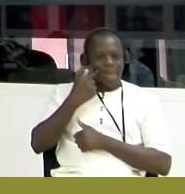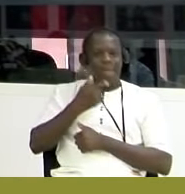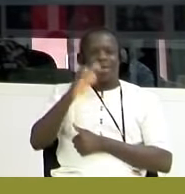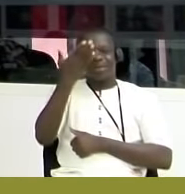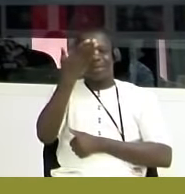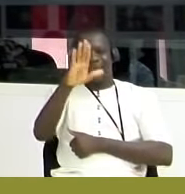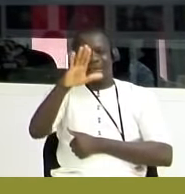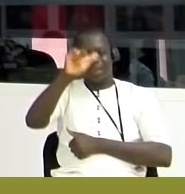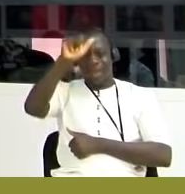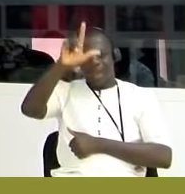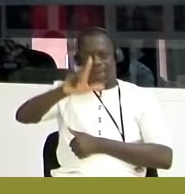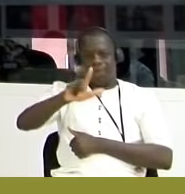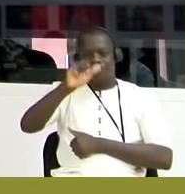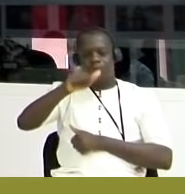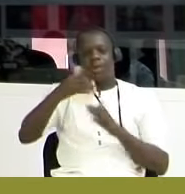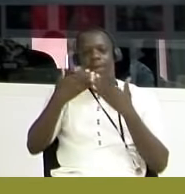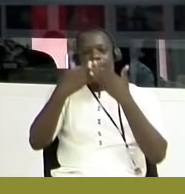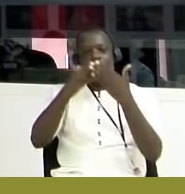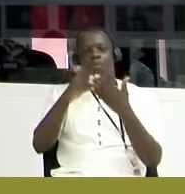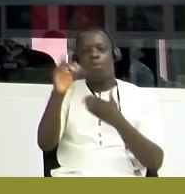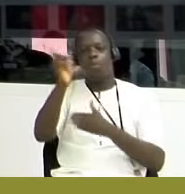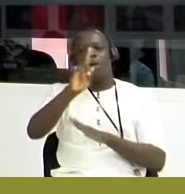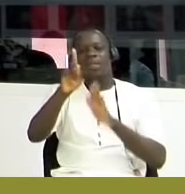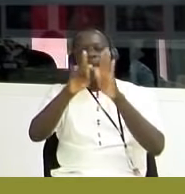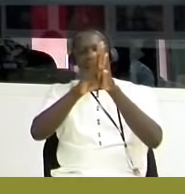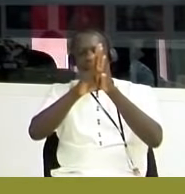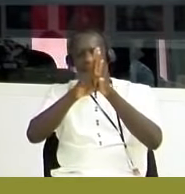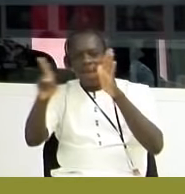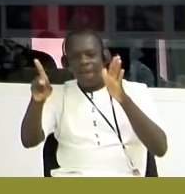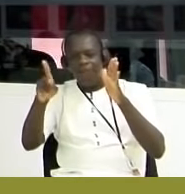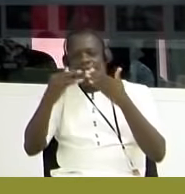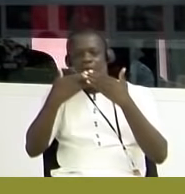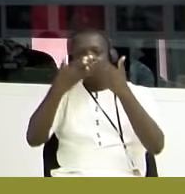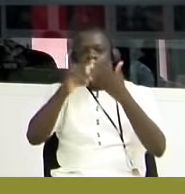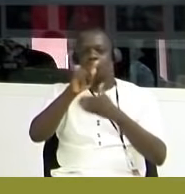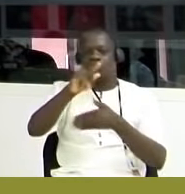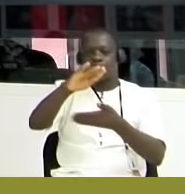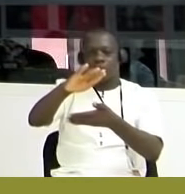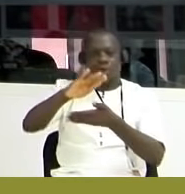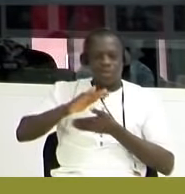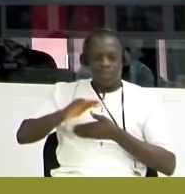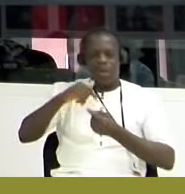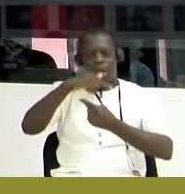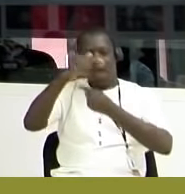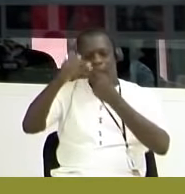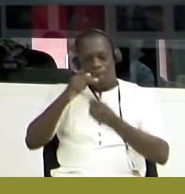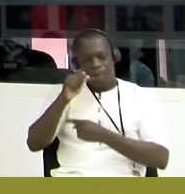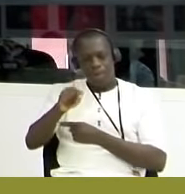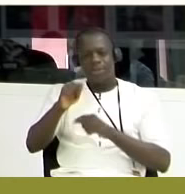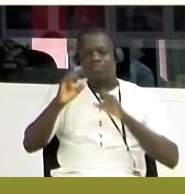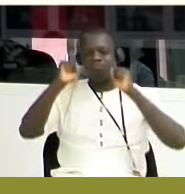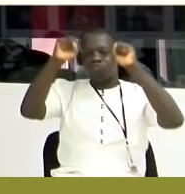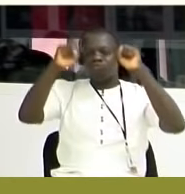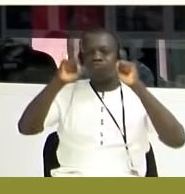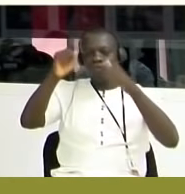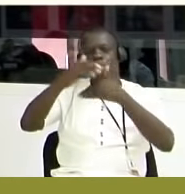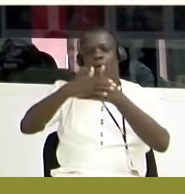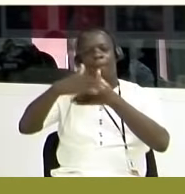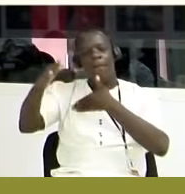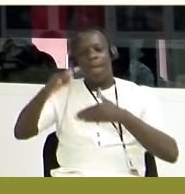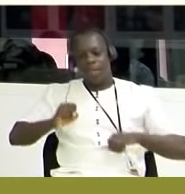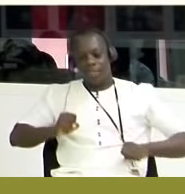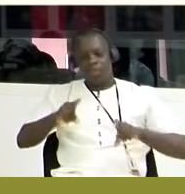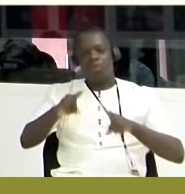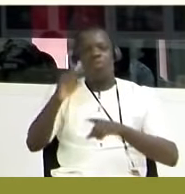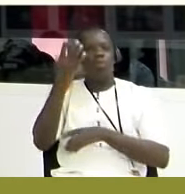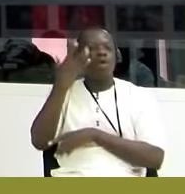you received as a result of the demonstration? Or more specifically, when did you first become aware of